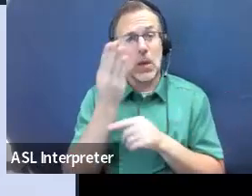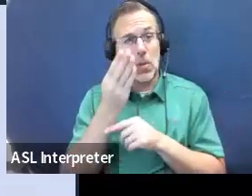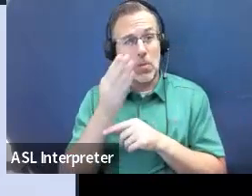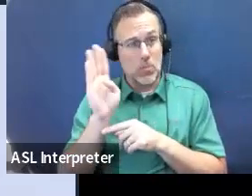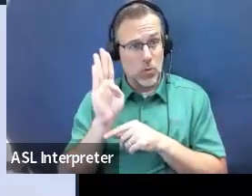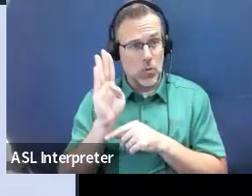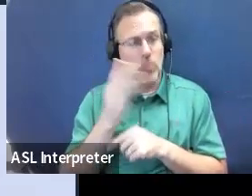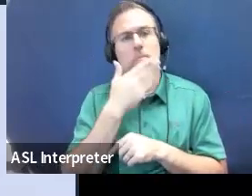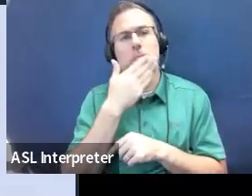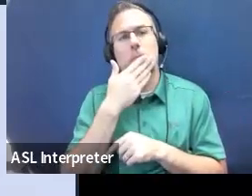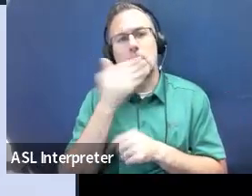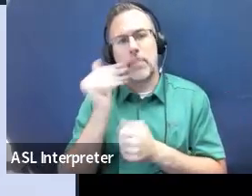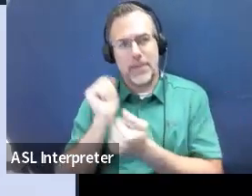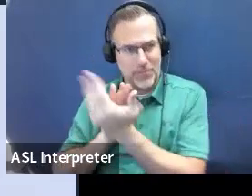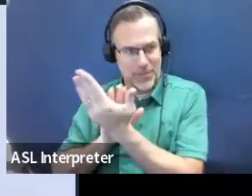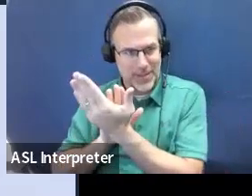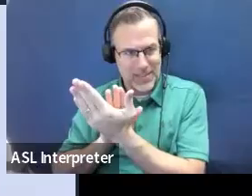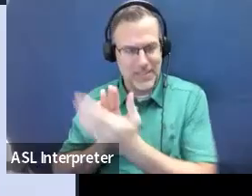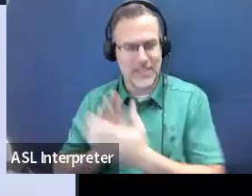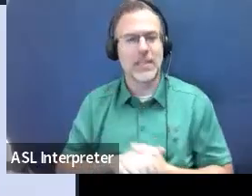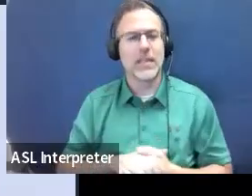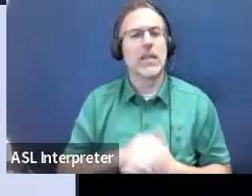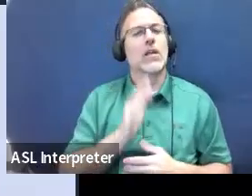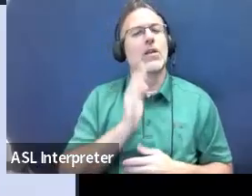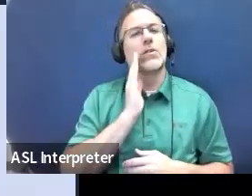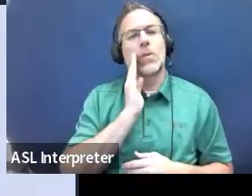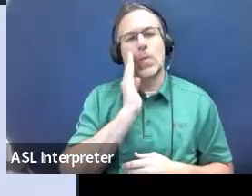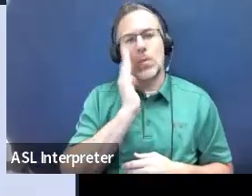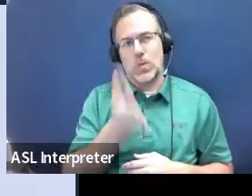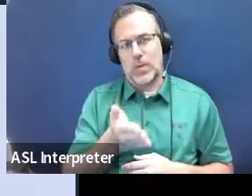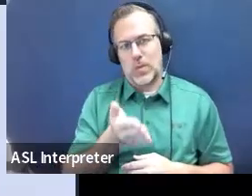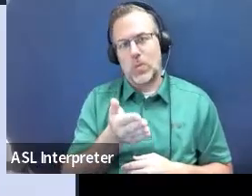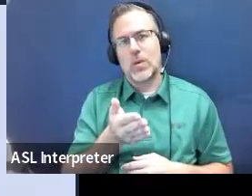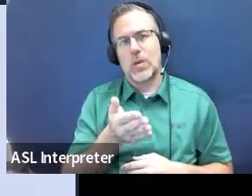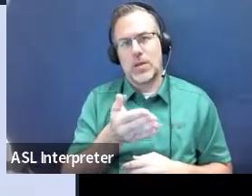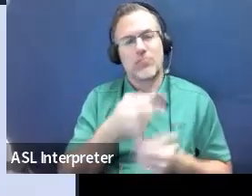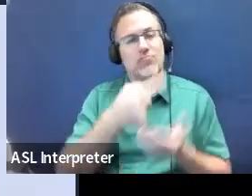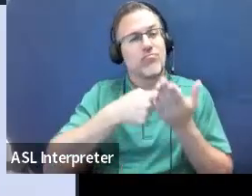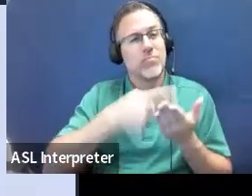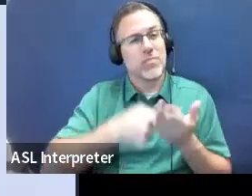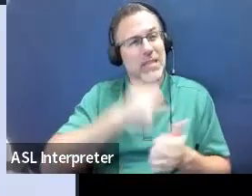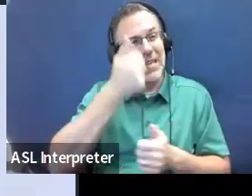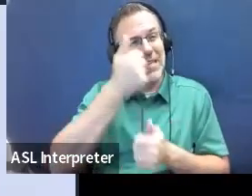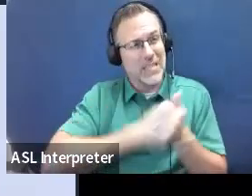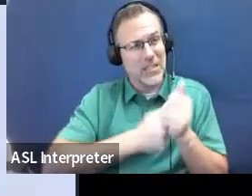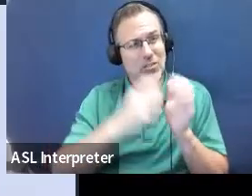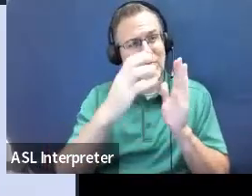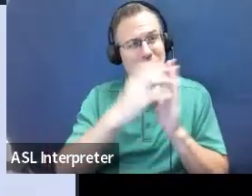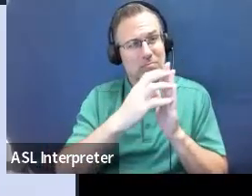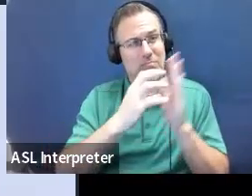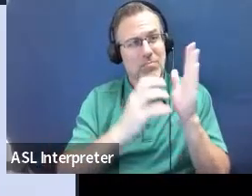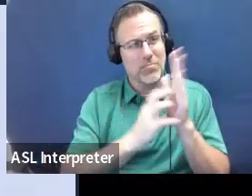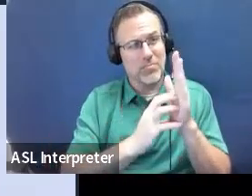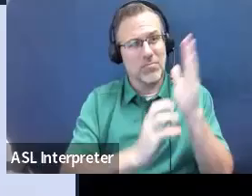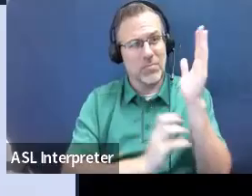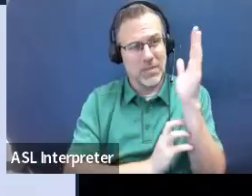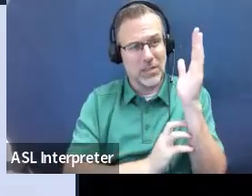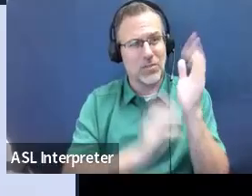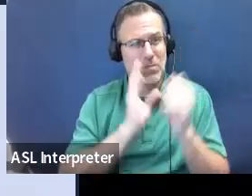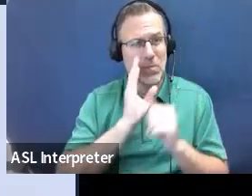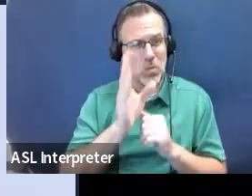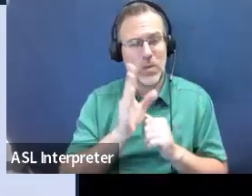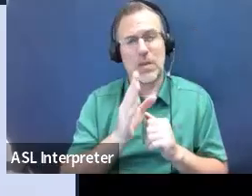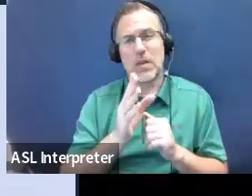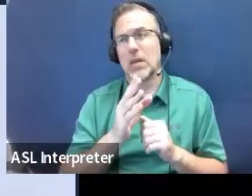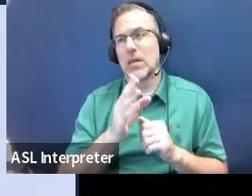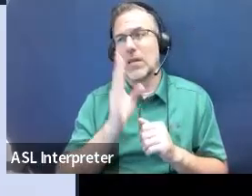practice. So we are going to go through each section of this IEP quick reference document to